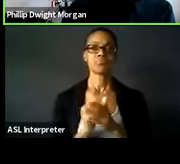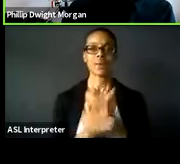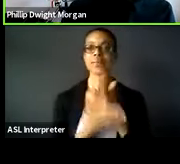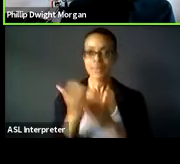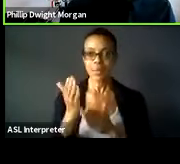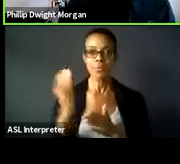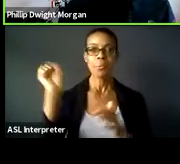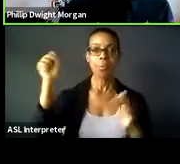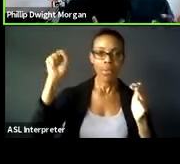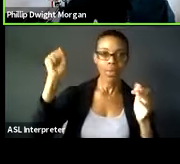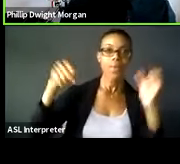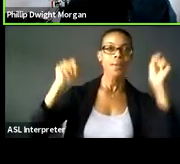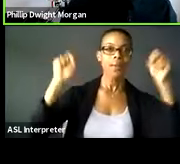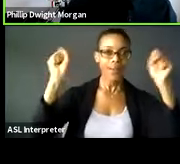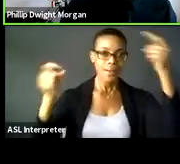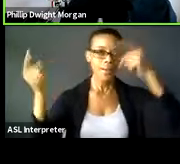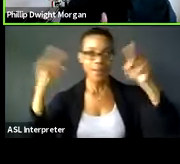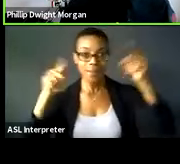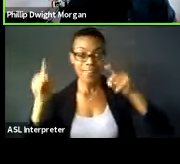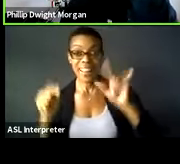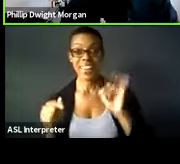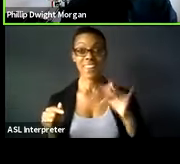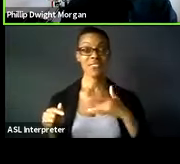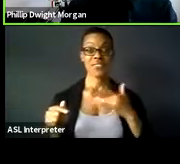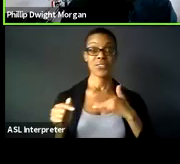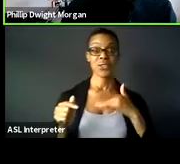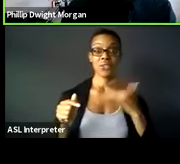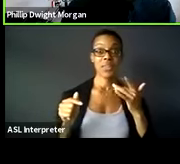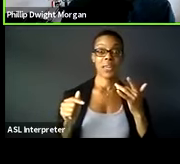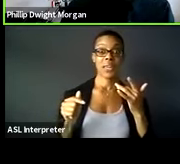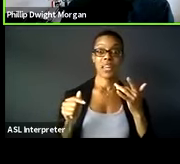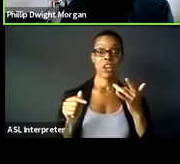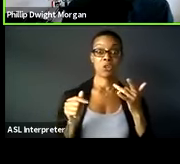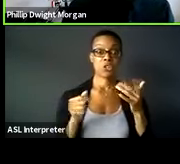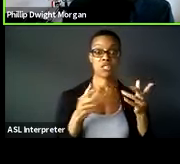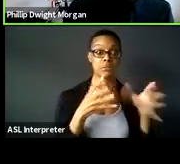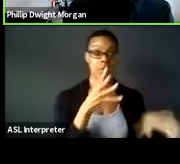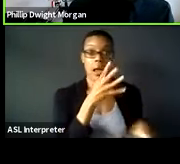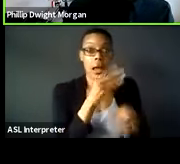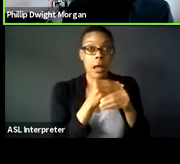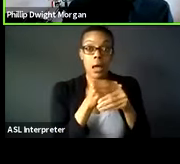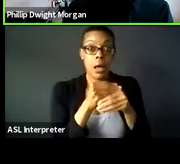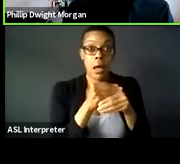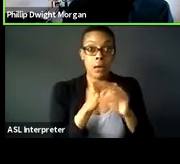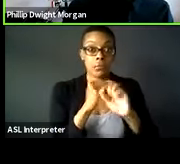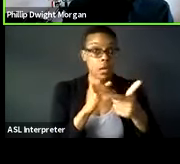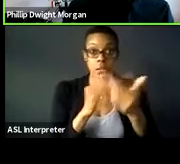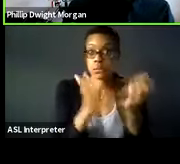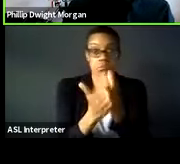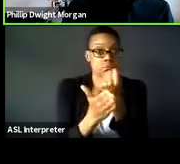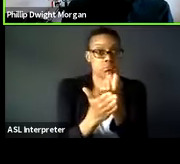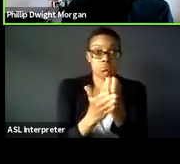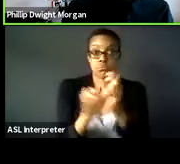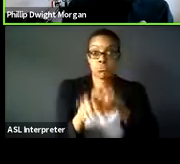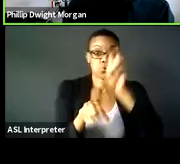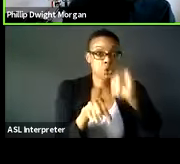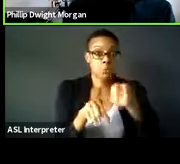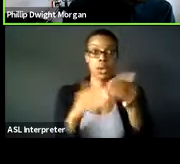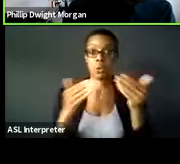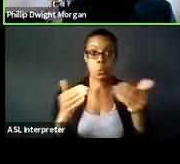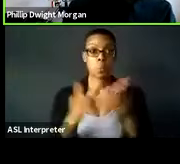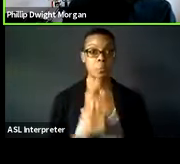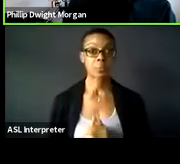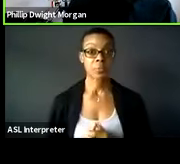and smiling. So if you feel compelled to sort of riff off of what Sharmarke was saying, if you want to go next, go for it. I think with the questions, you should